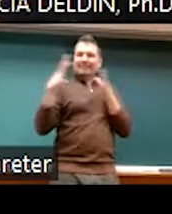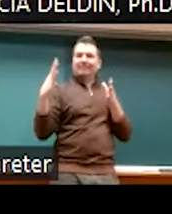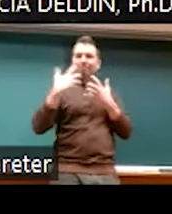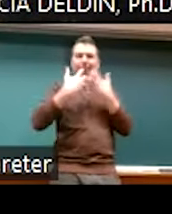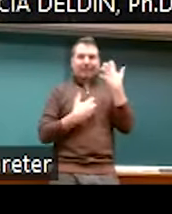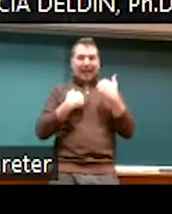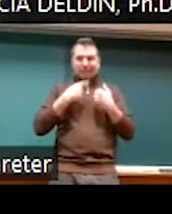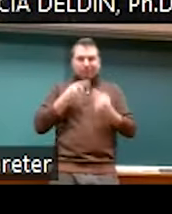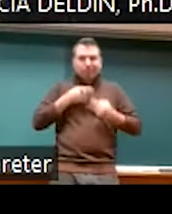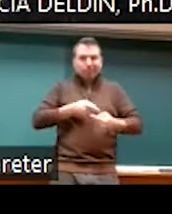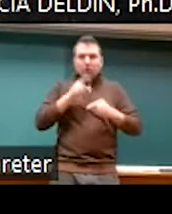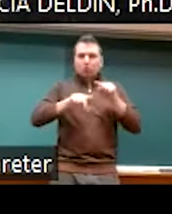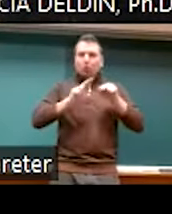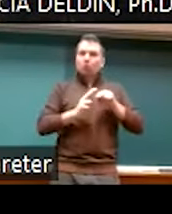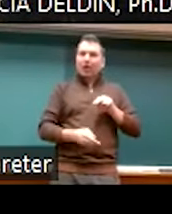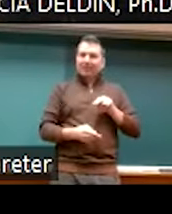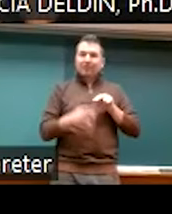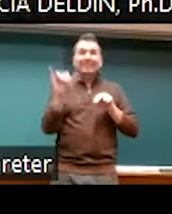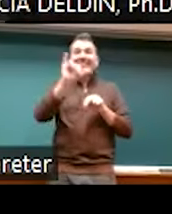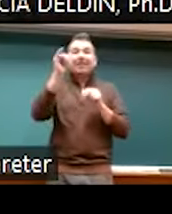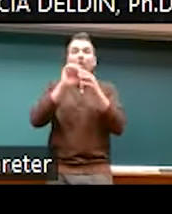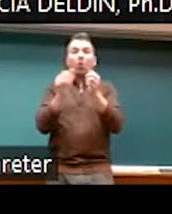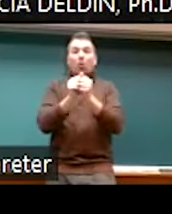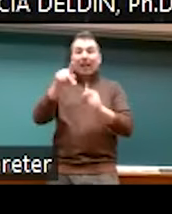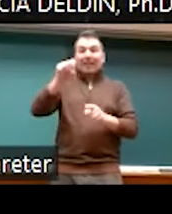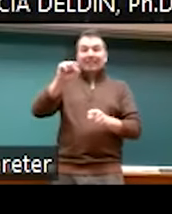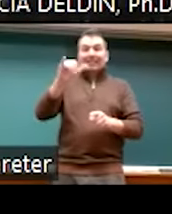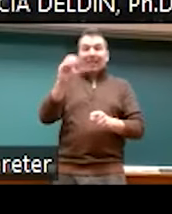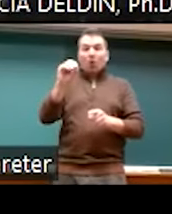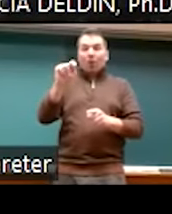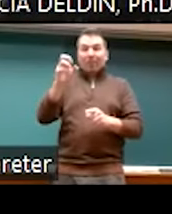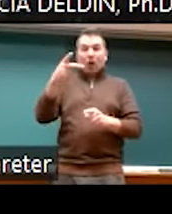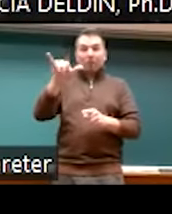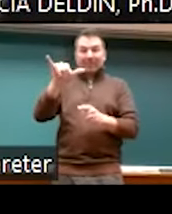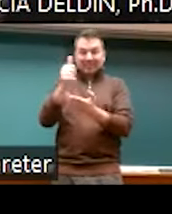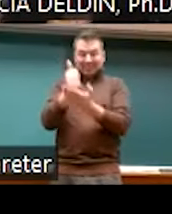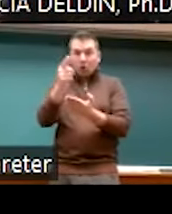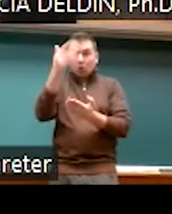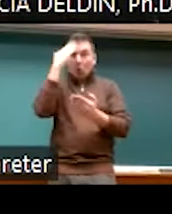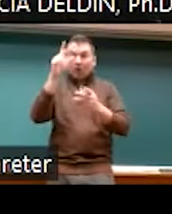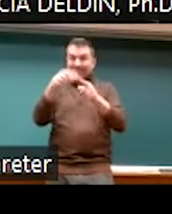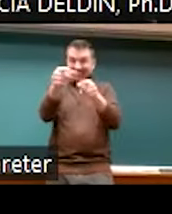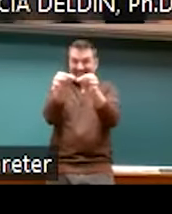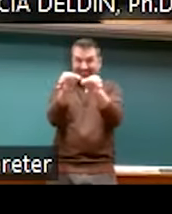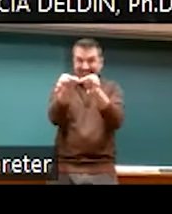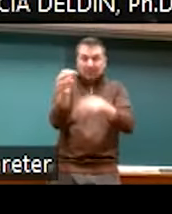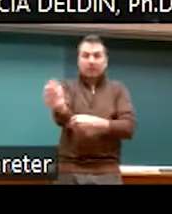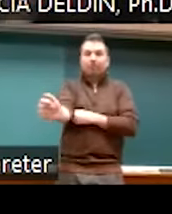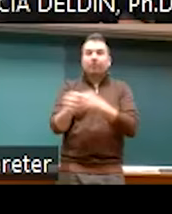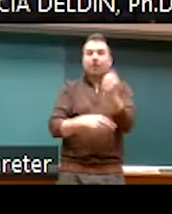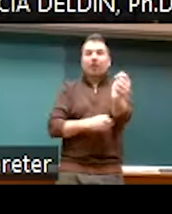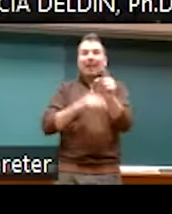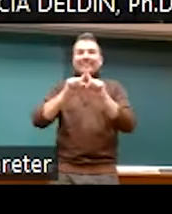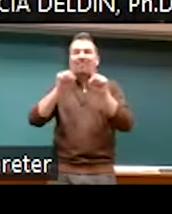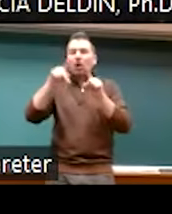that that's true also in psychotherapy, right? We know the more people practice whatever orientation, whether it be psychoanalysis,